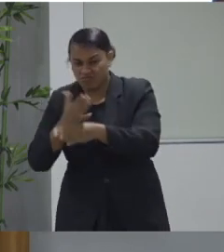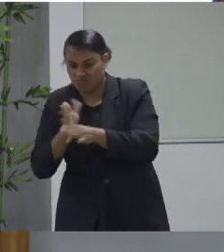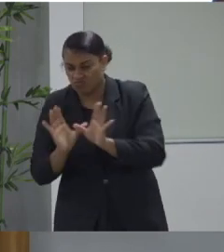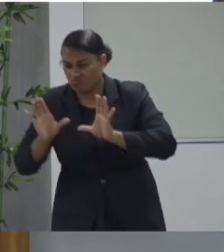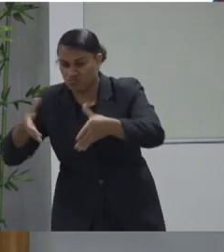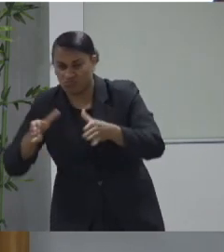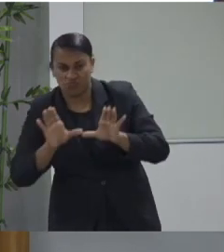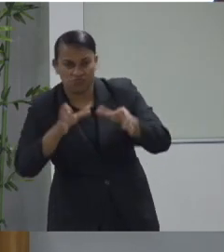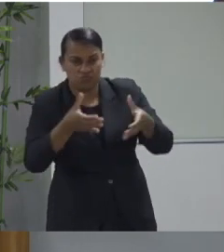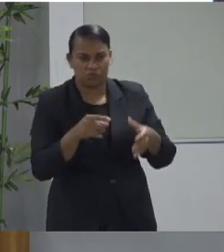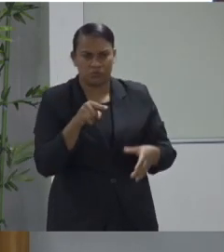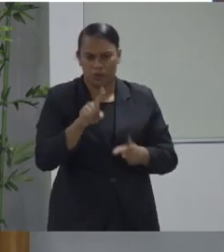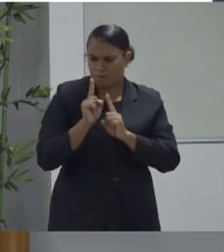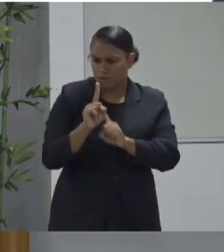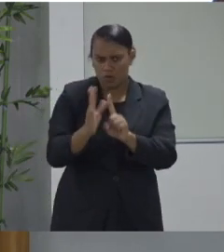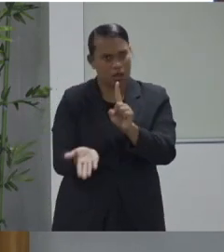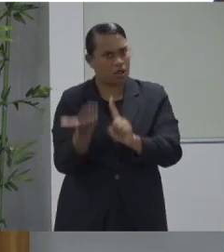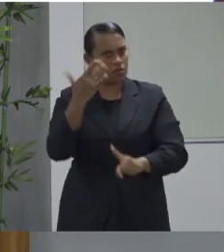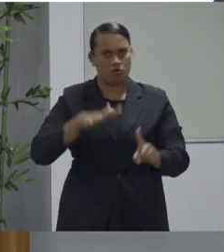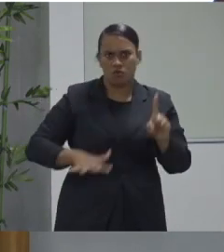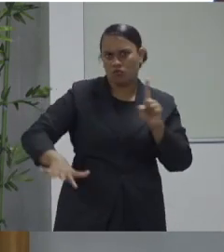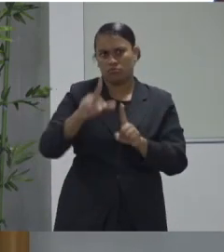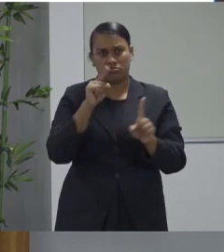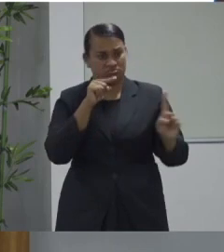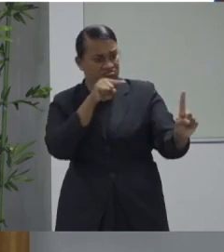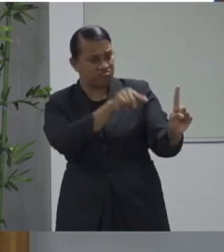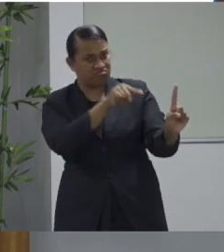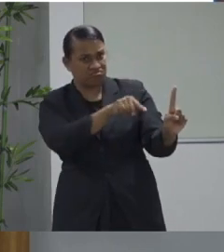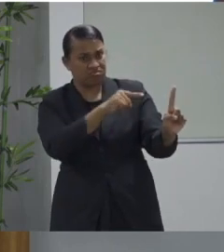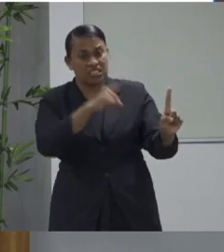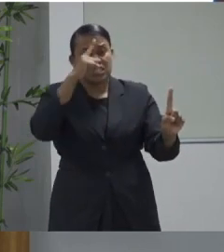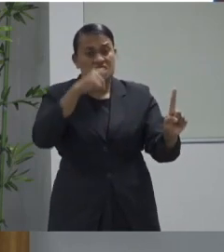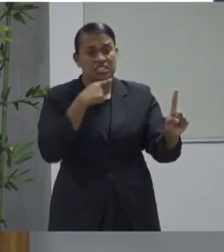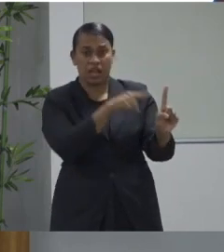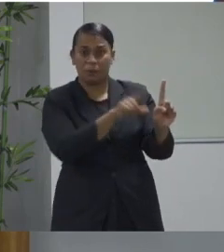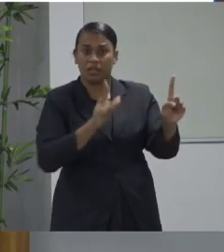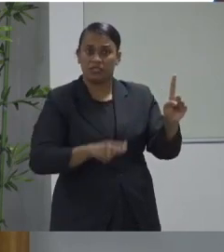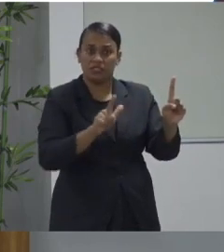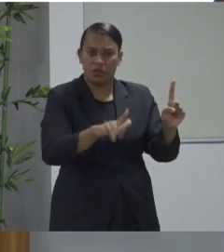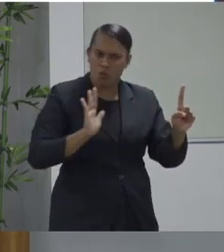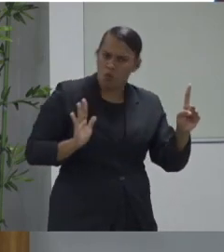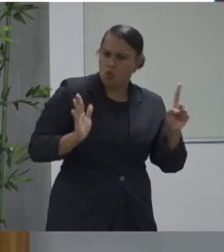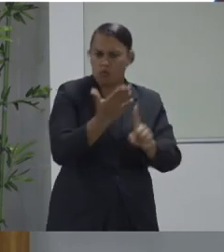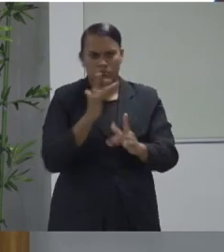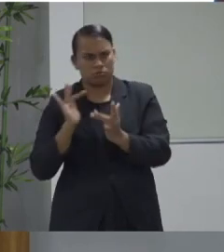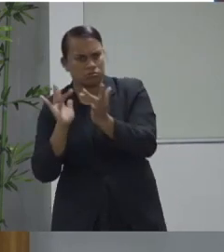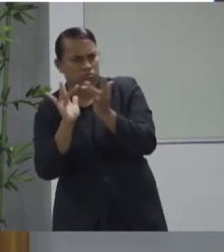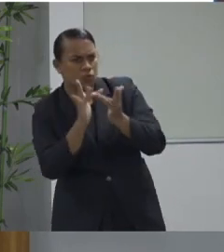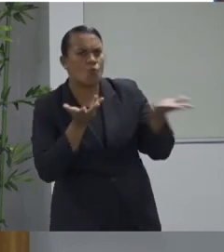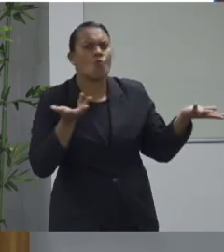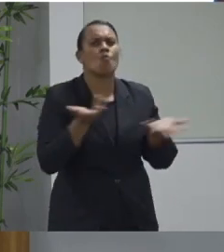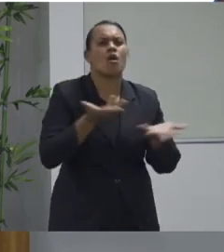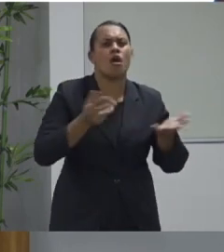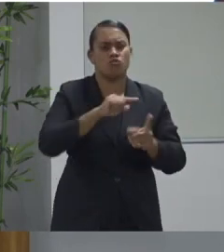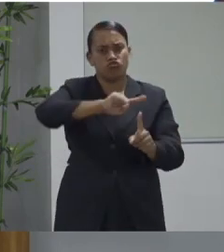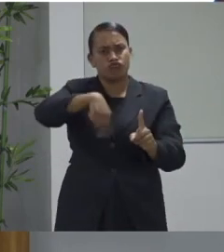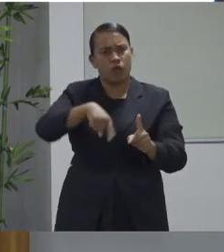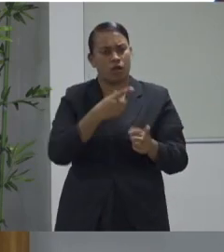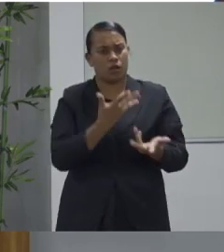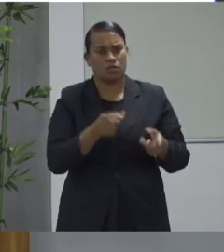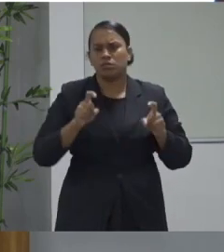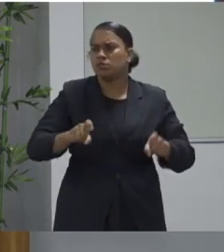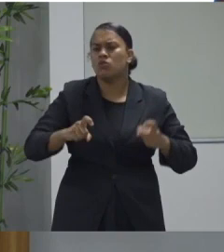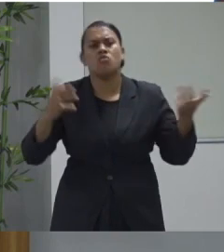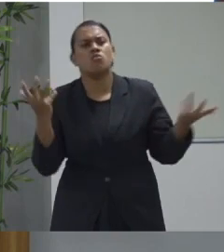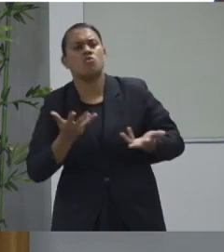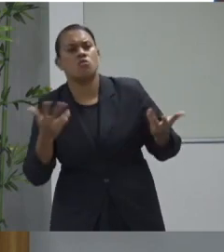following up on all his contacts during his travel during his stay in Suva, as well as his